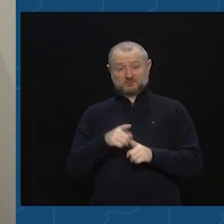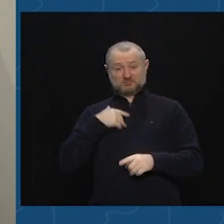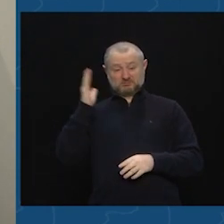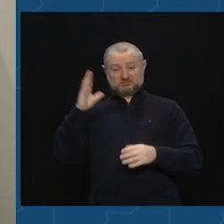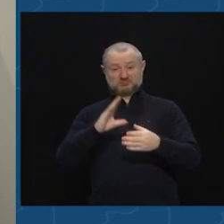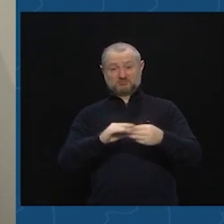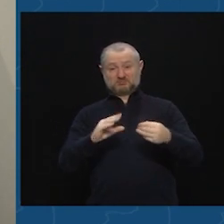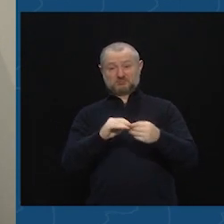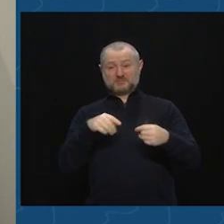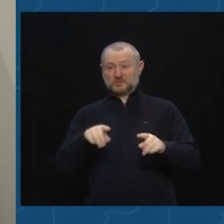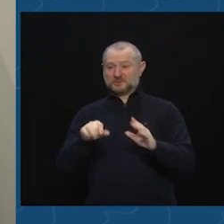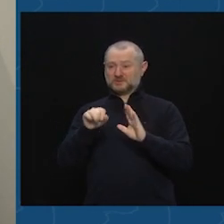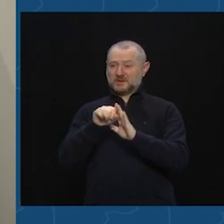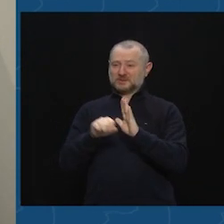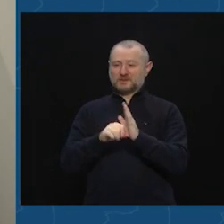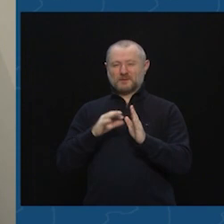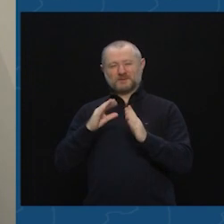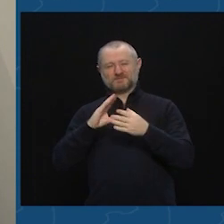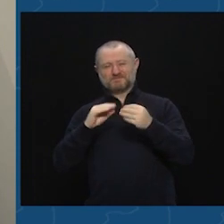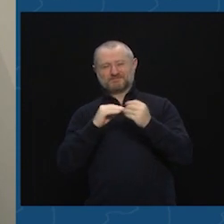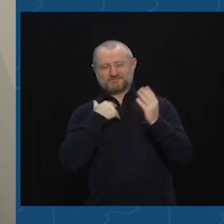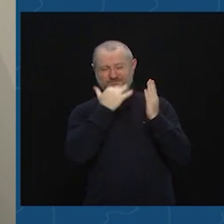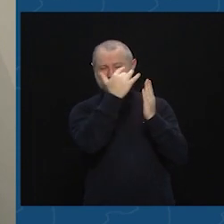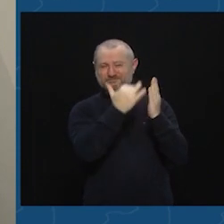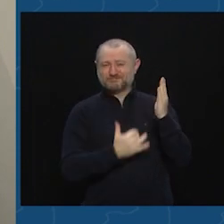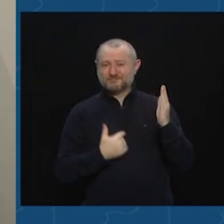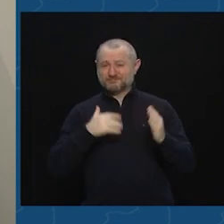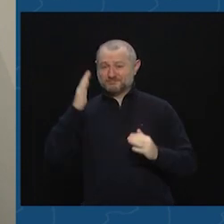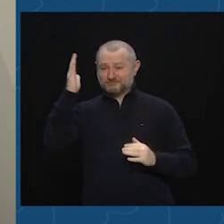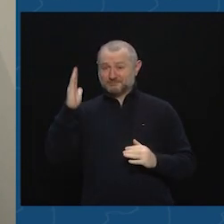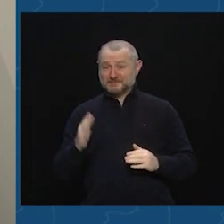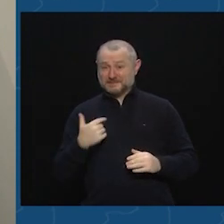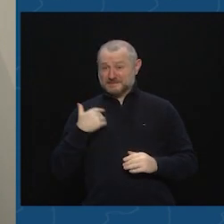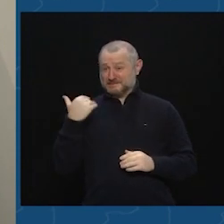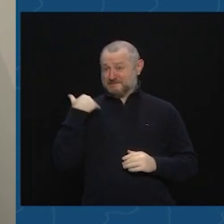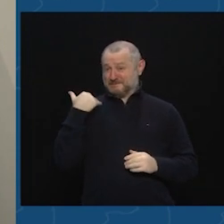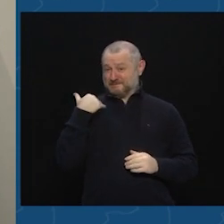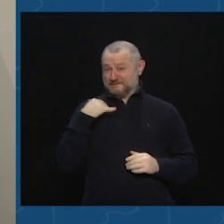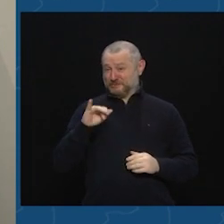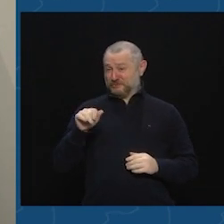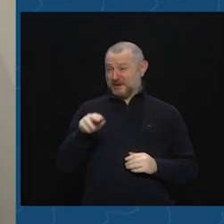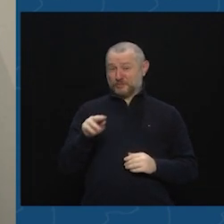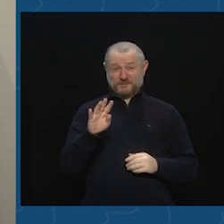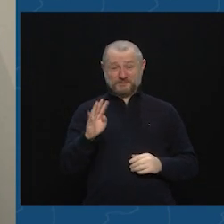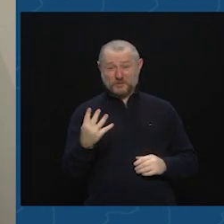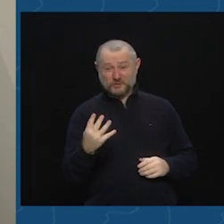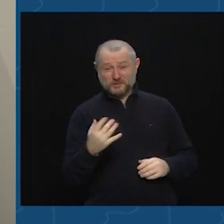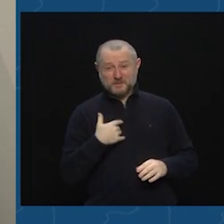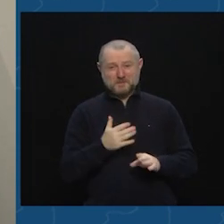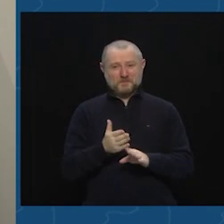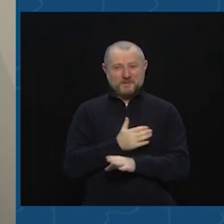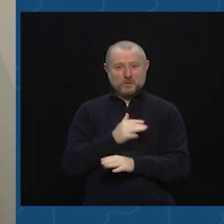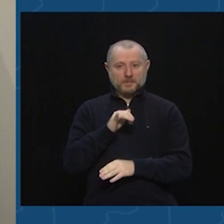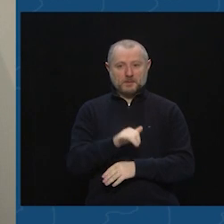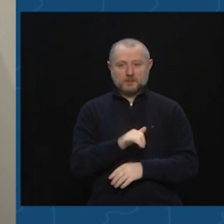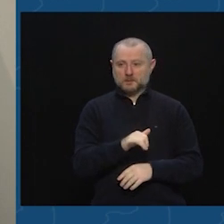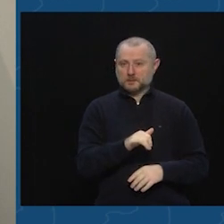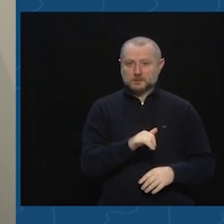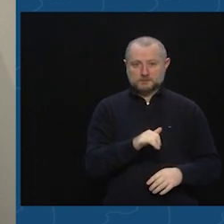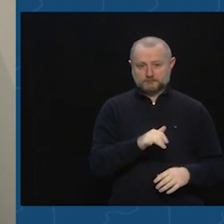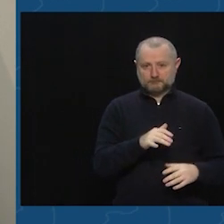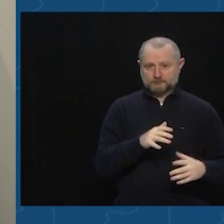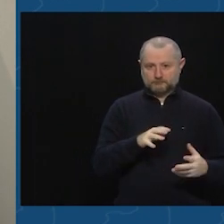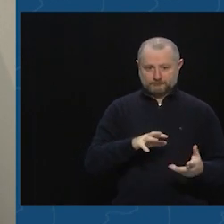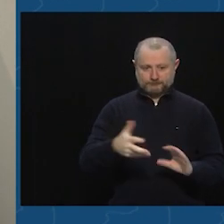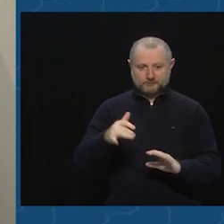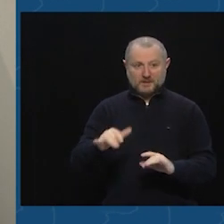5th, even before this most recent spate of violence, I said we need to come together with not just our allies